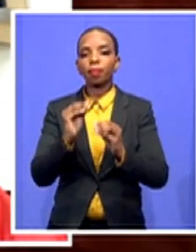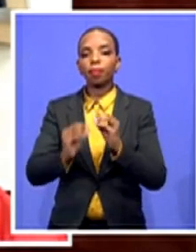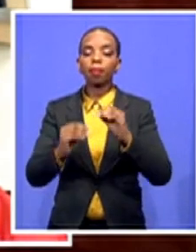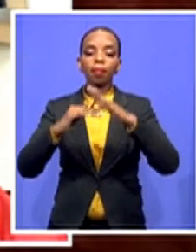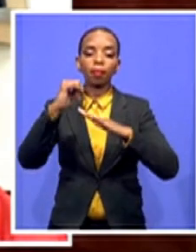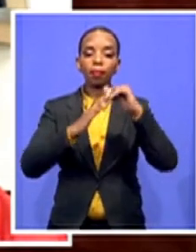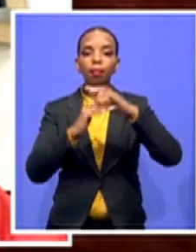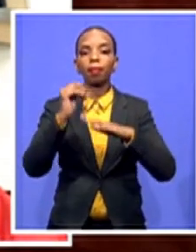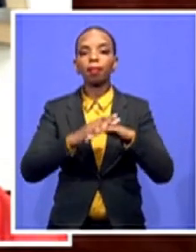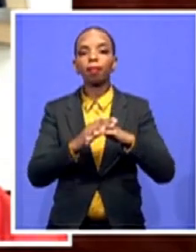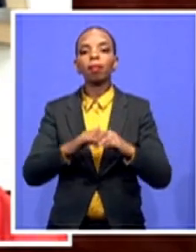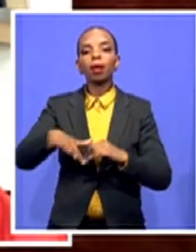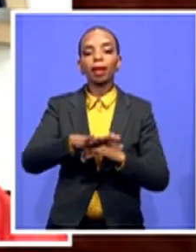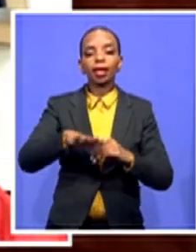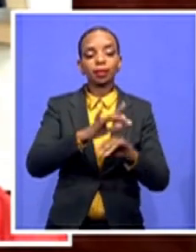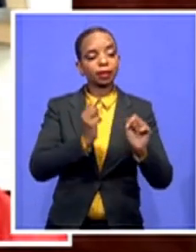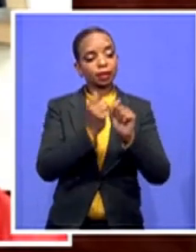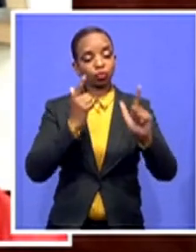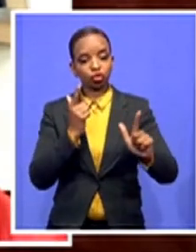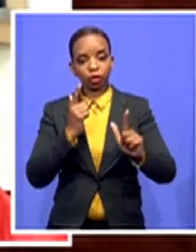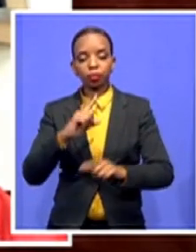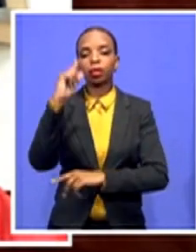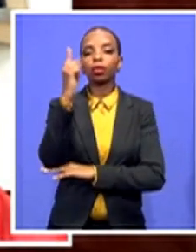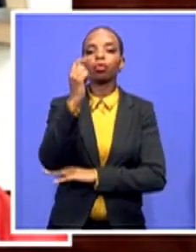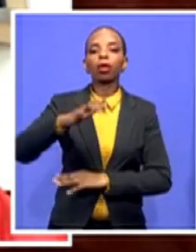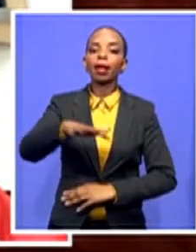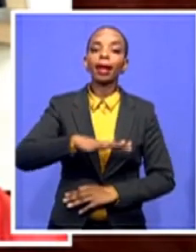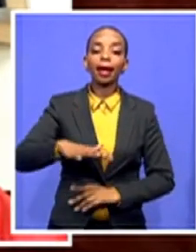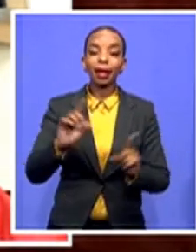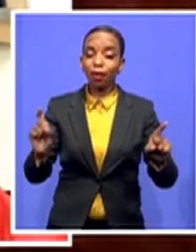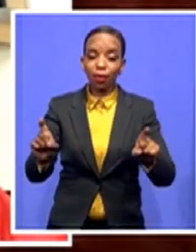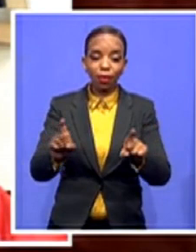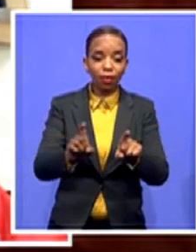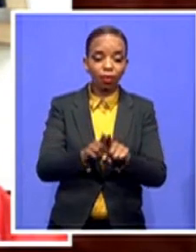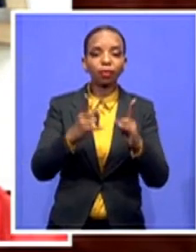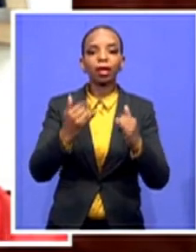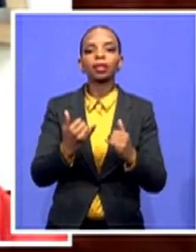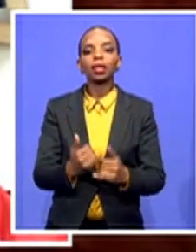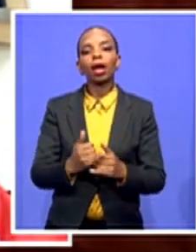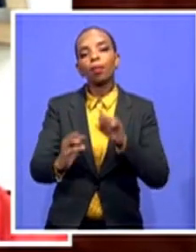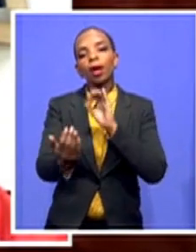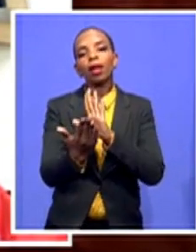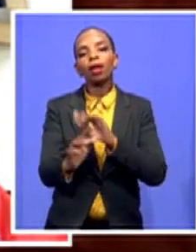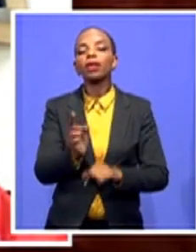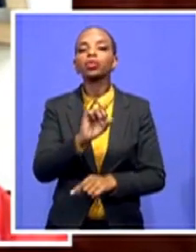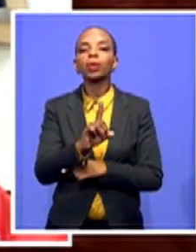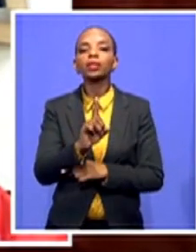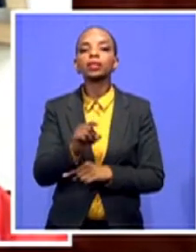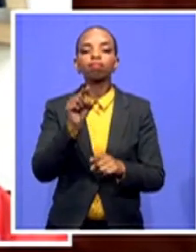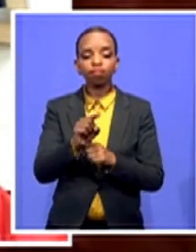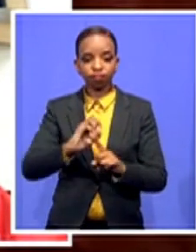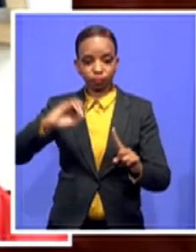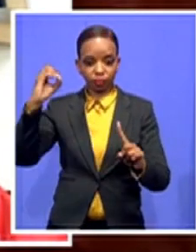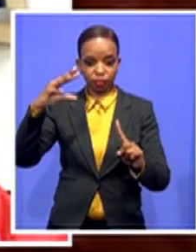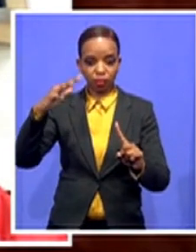to face an increased spotlight by a government that sees nothing but